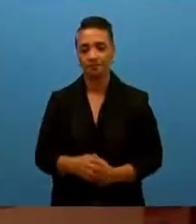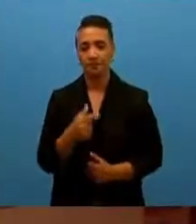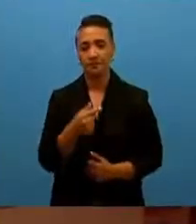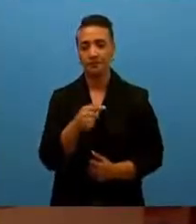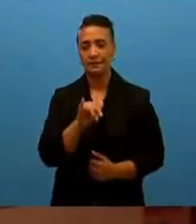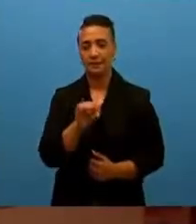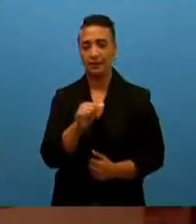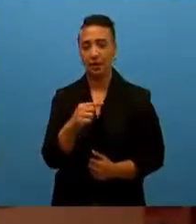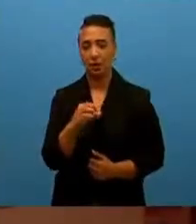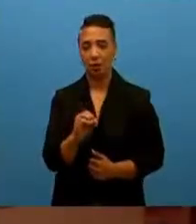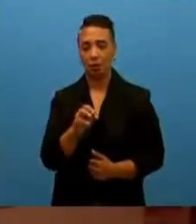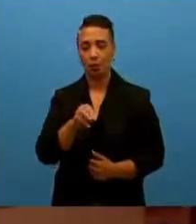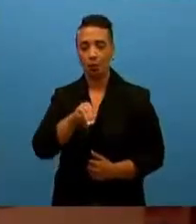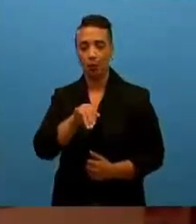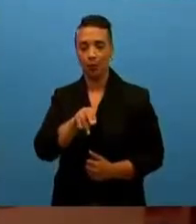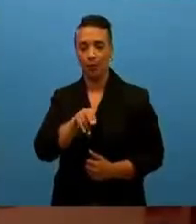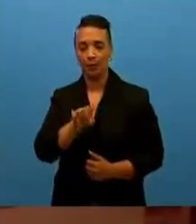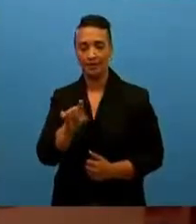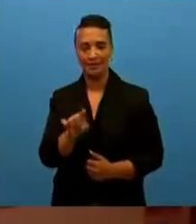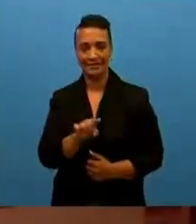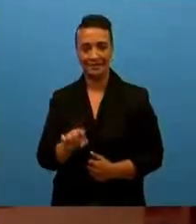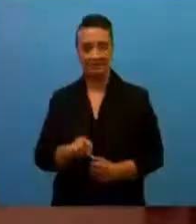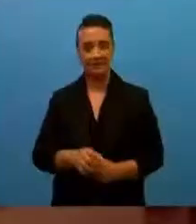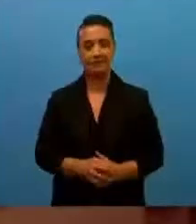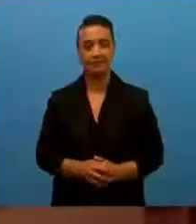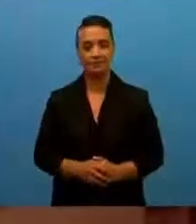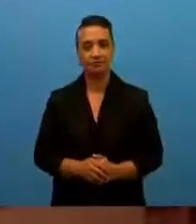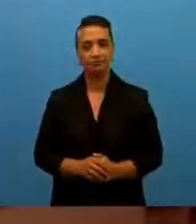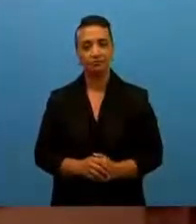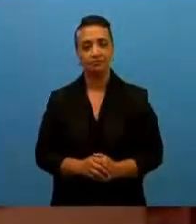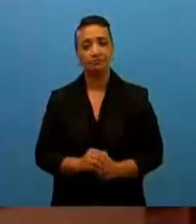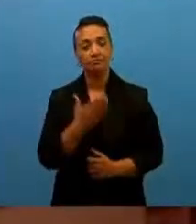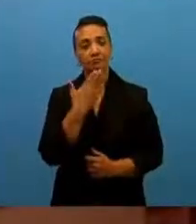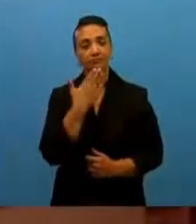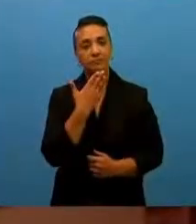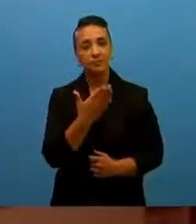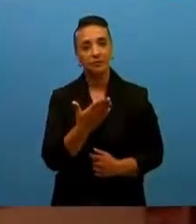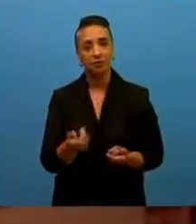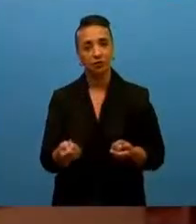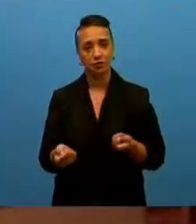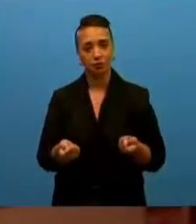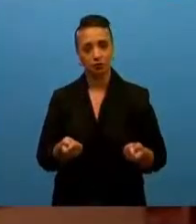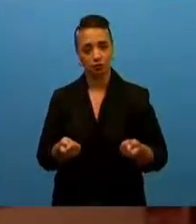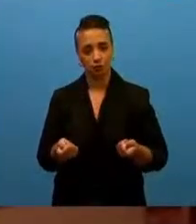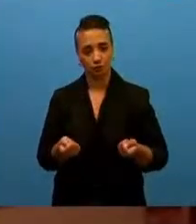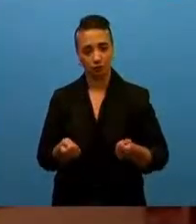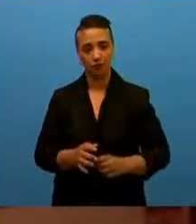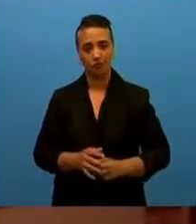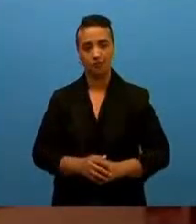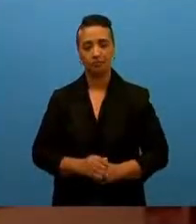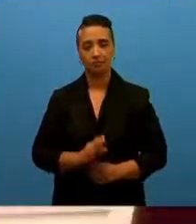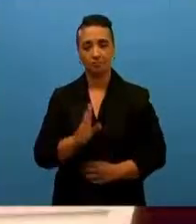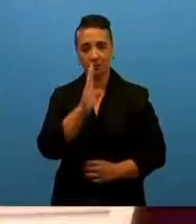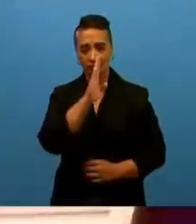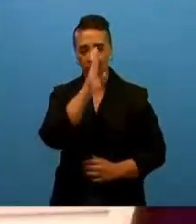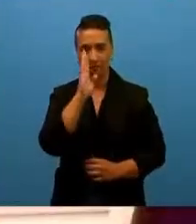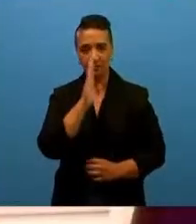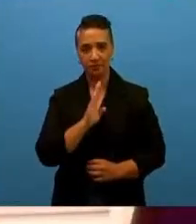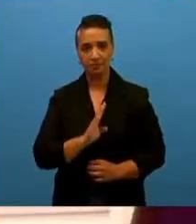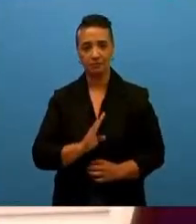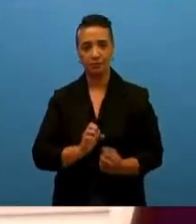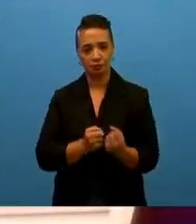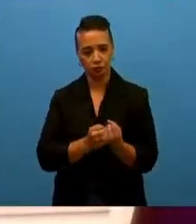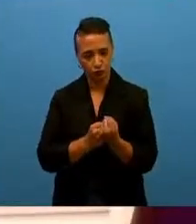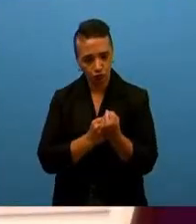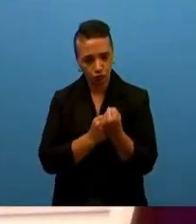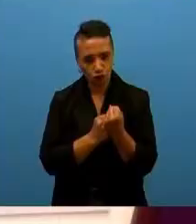Thank you. Thank you, Madam Chair. Brazil strongly supports the ongoing discussions to enhance the participation